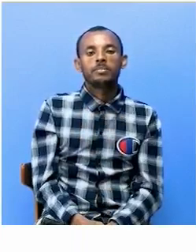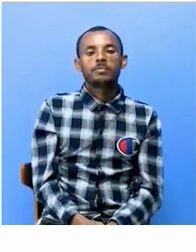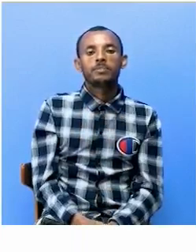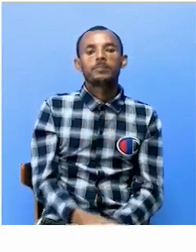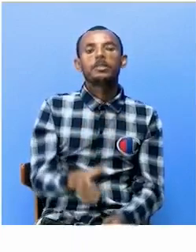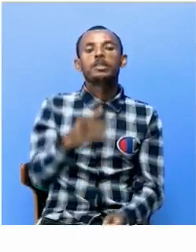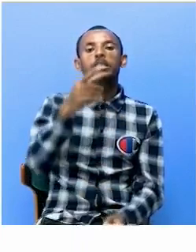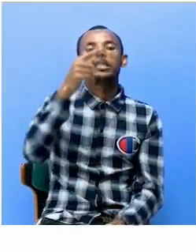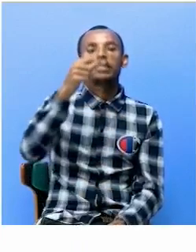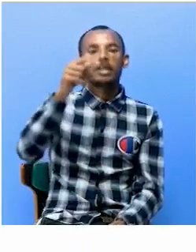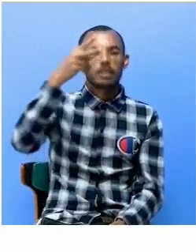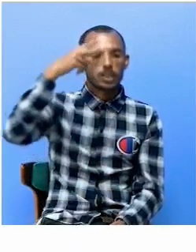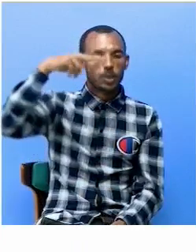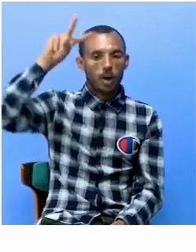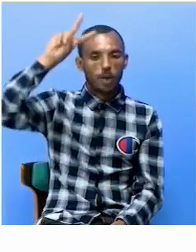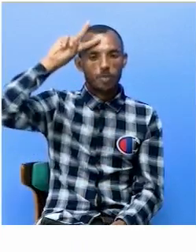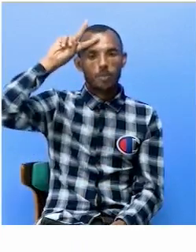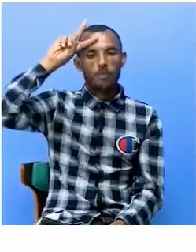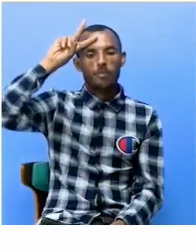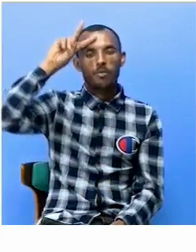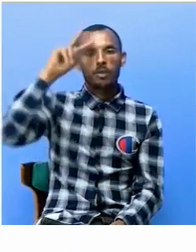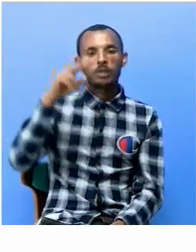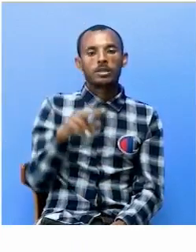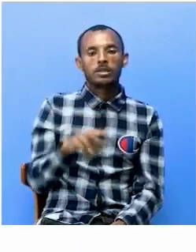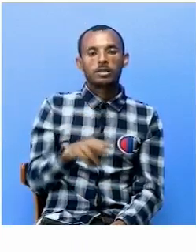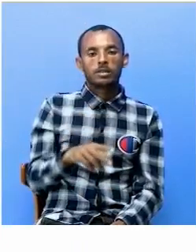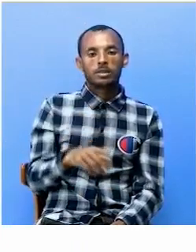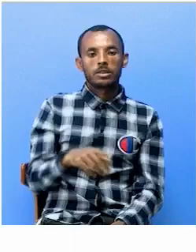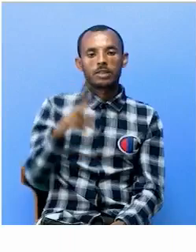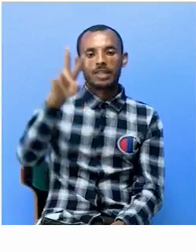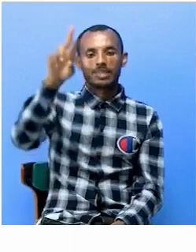the square root of the